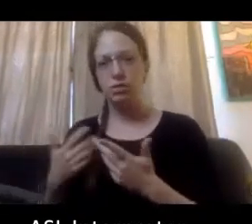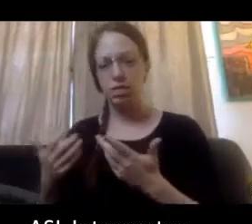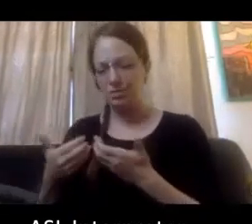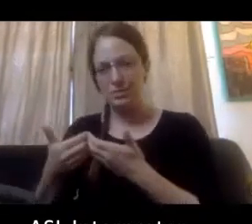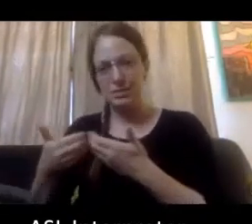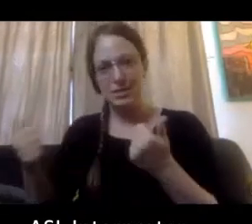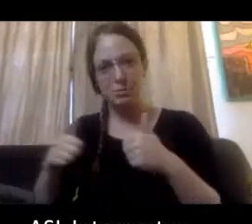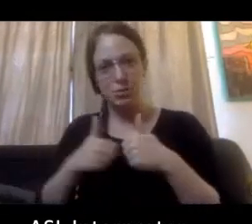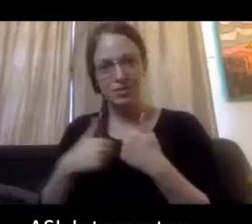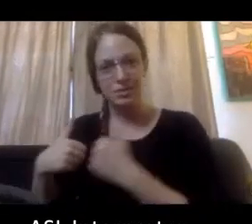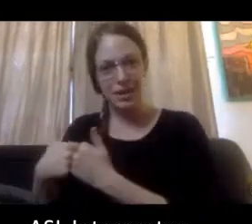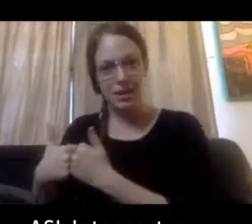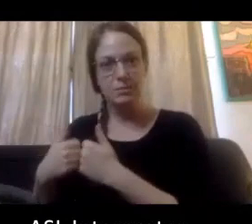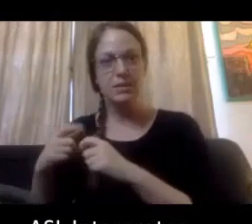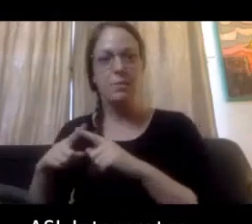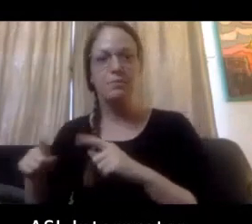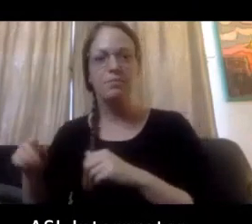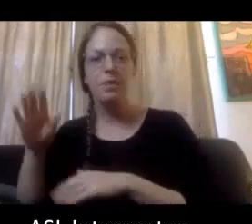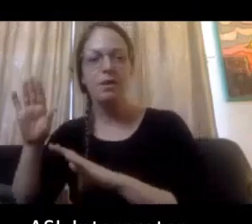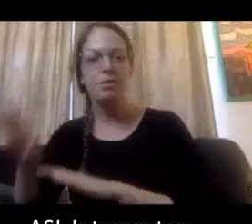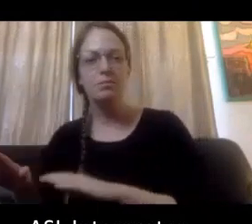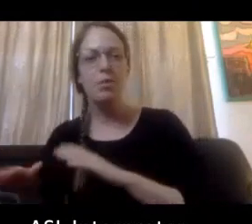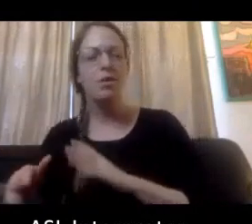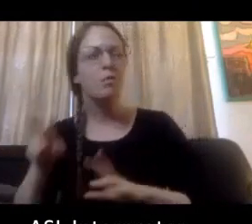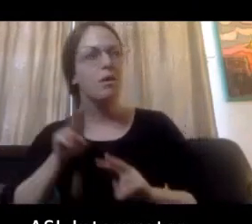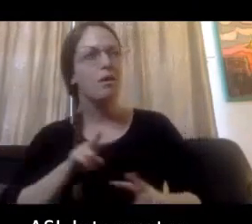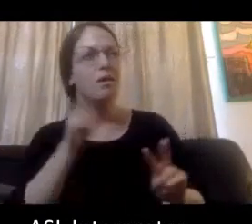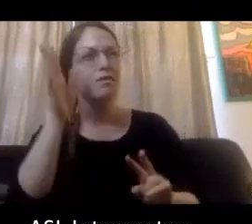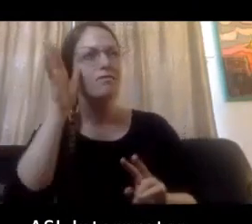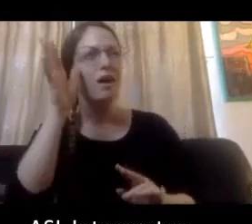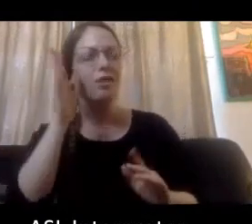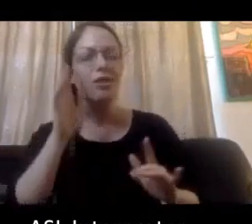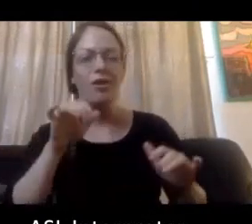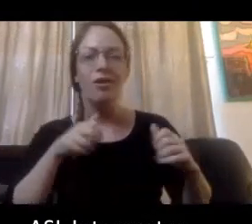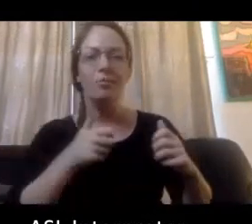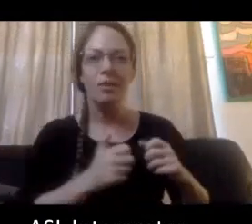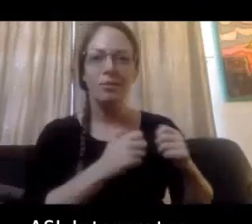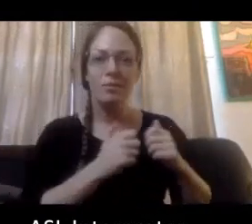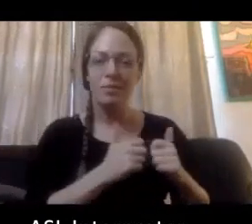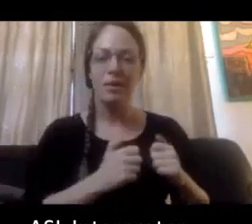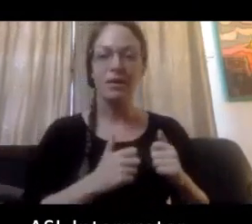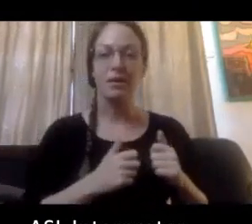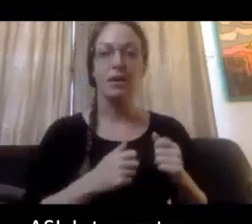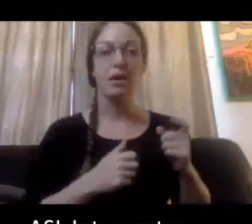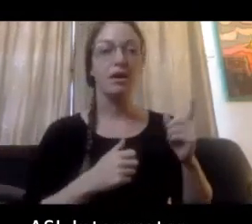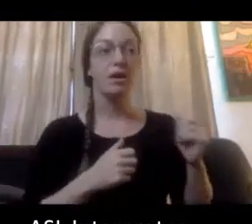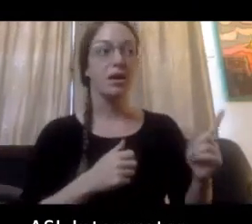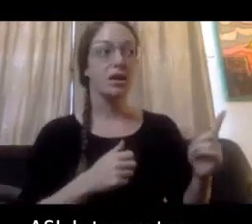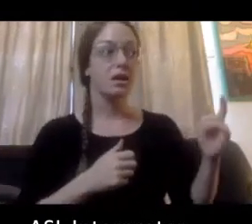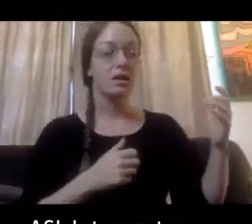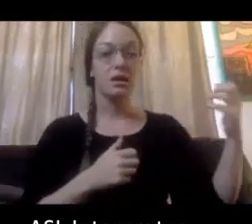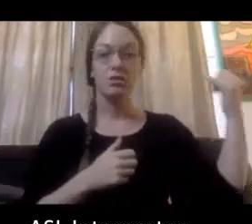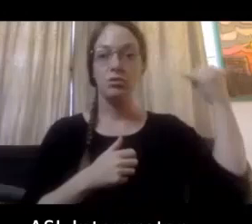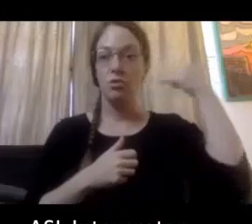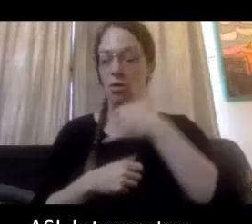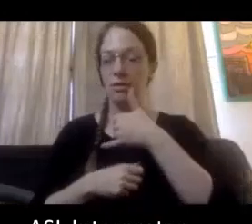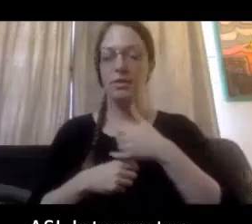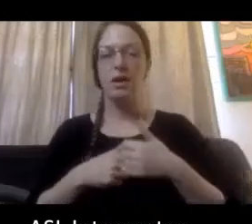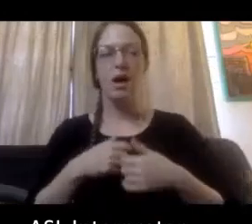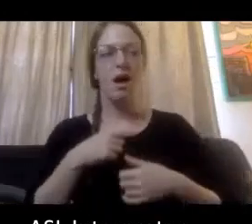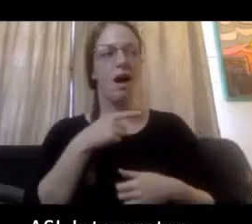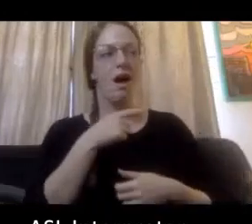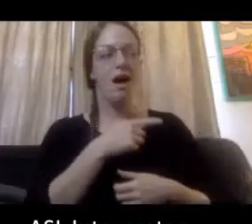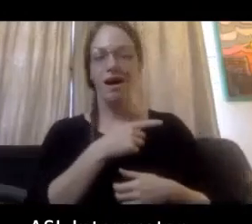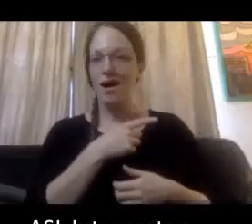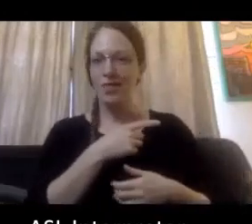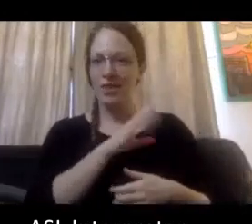he liked to listen to his dad play these games. So Super Liam actually called him for his birthday and wished him happy birthday. And he got to talk to the character for a few